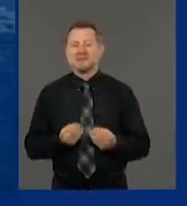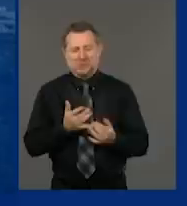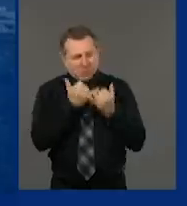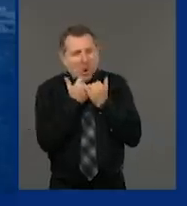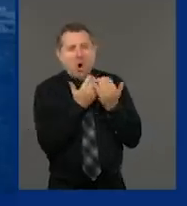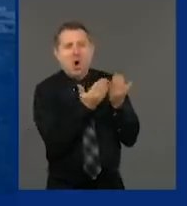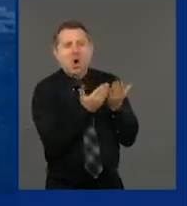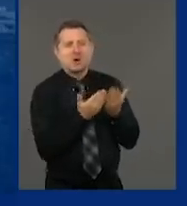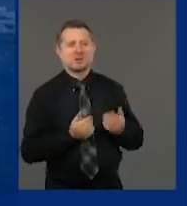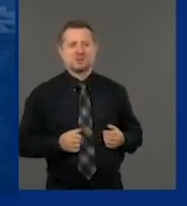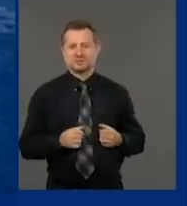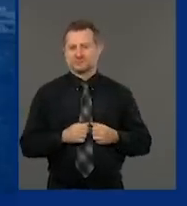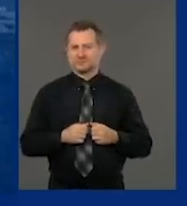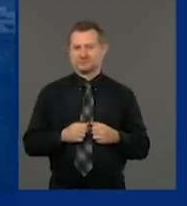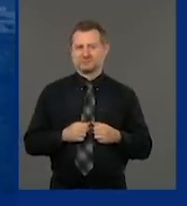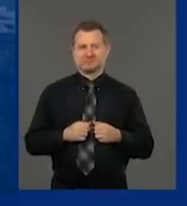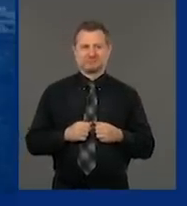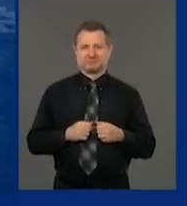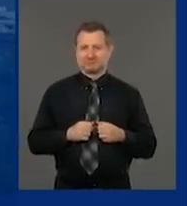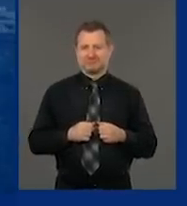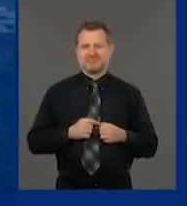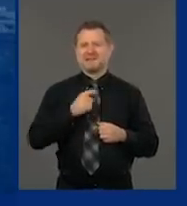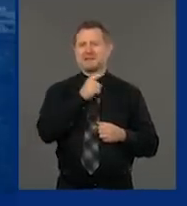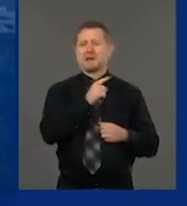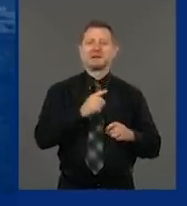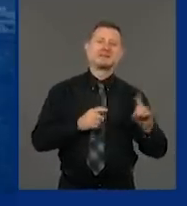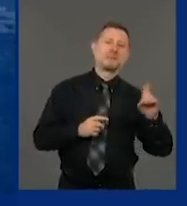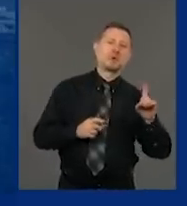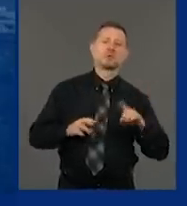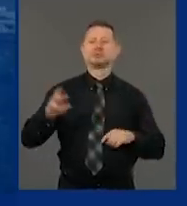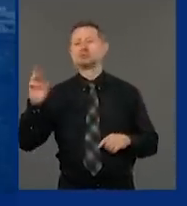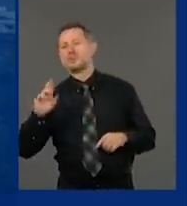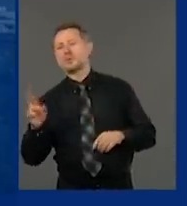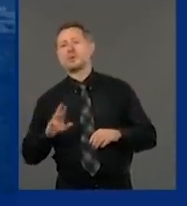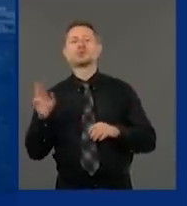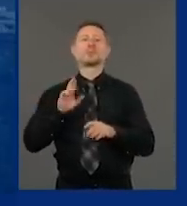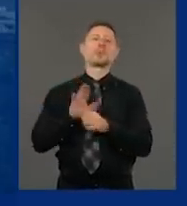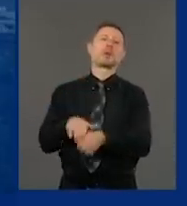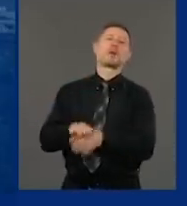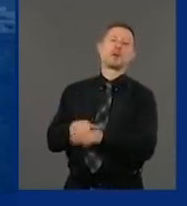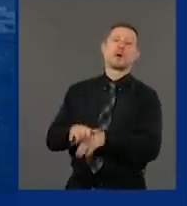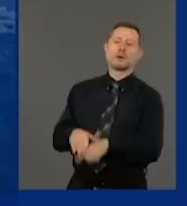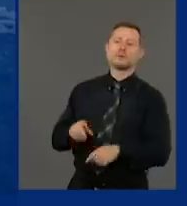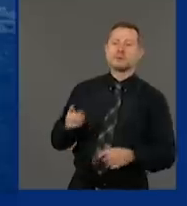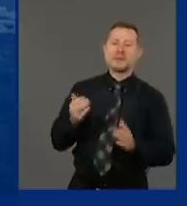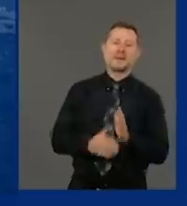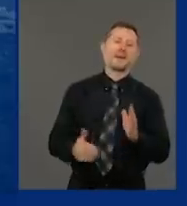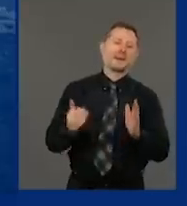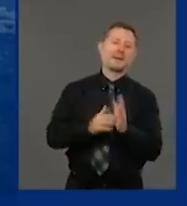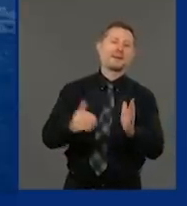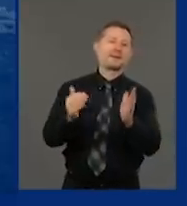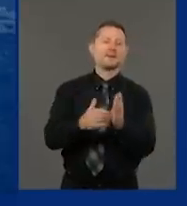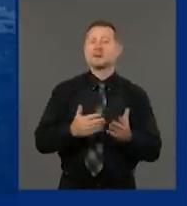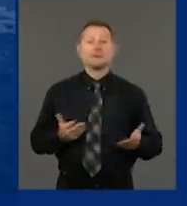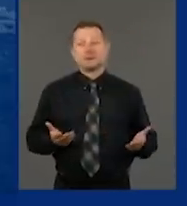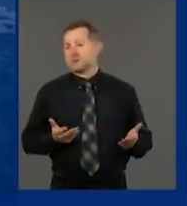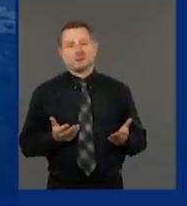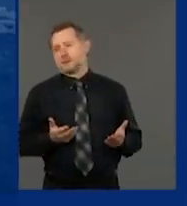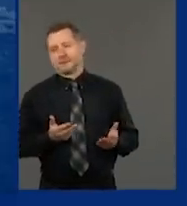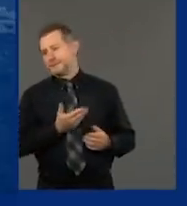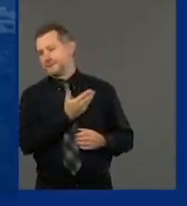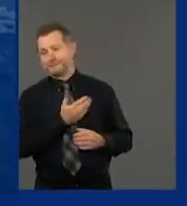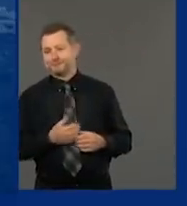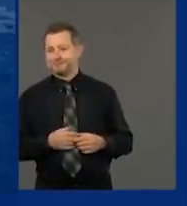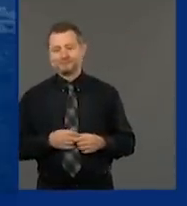This is their political agenda over public health policy. That's what this is. This